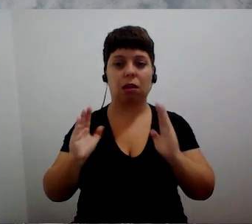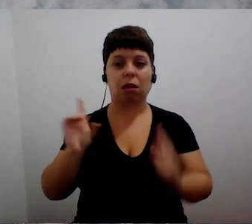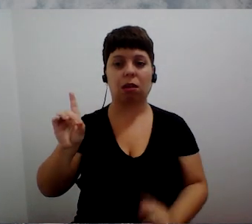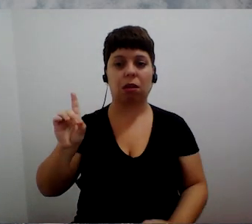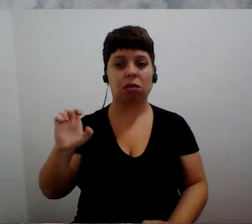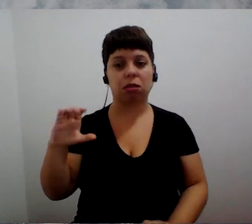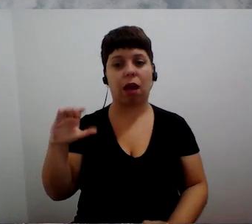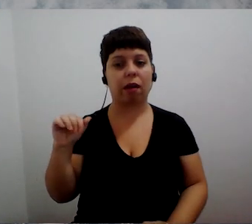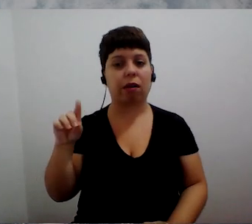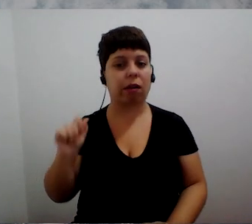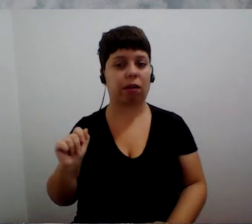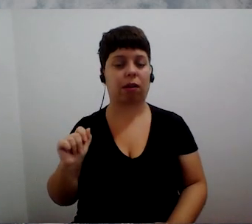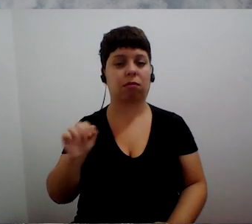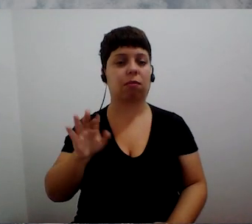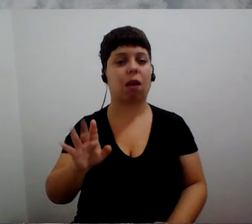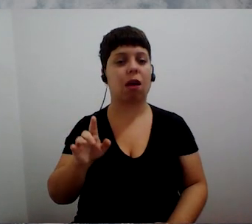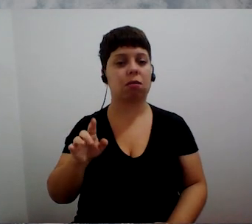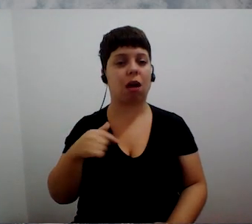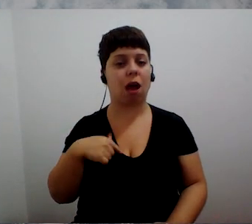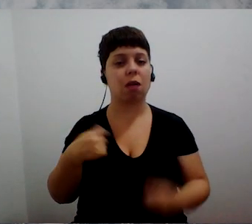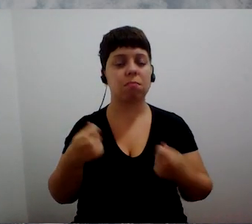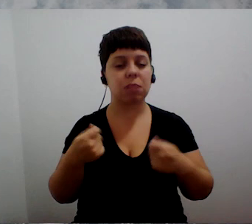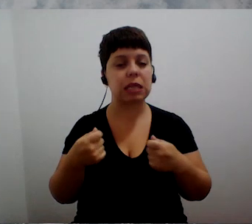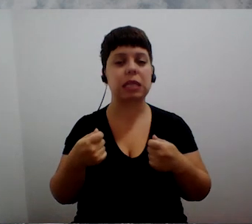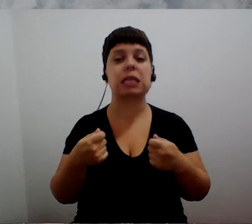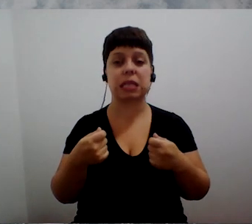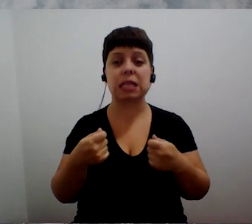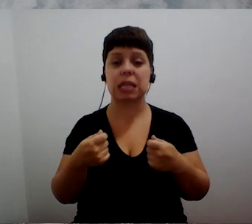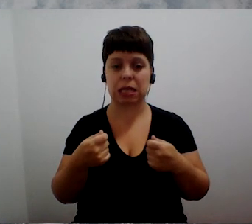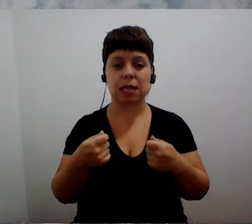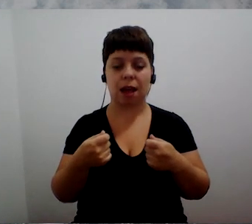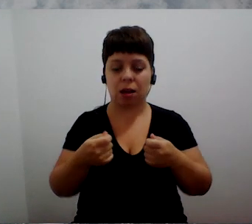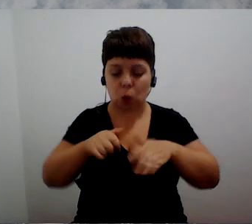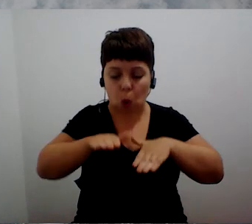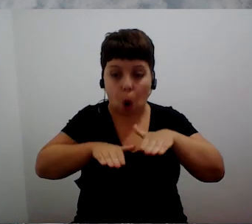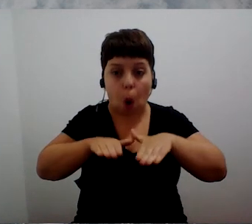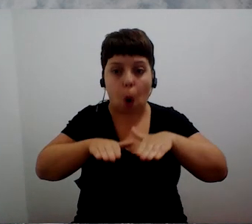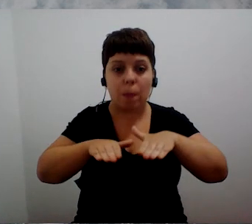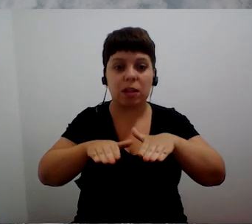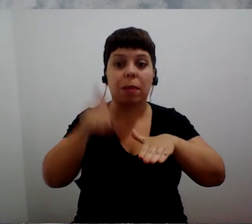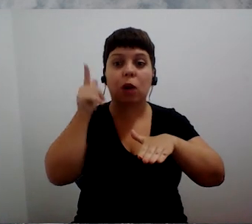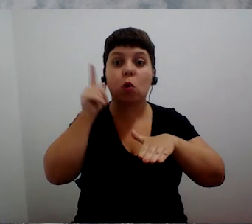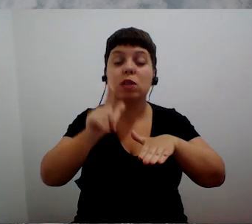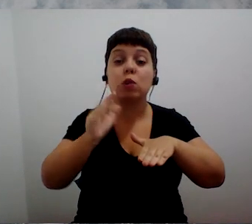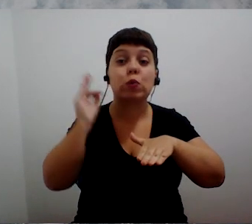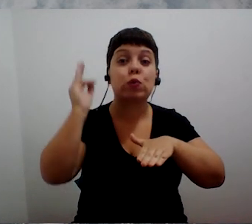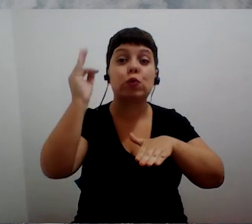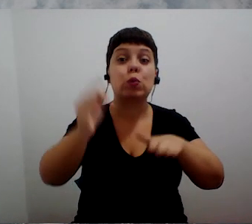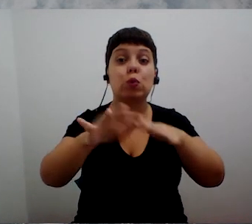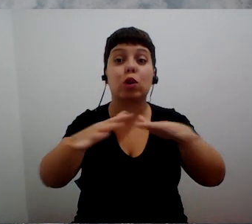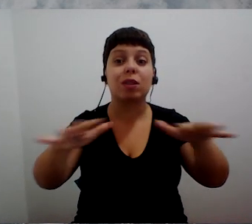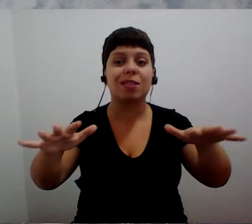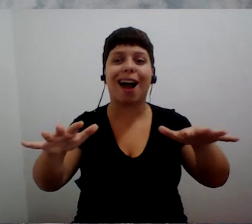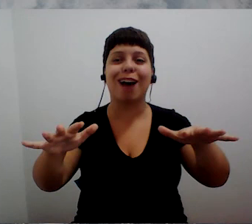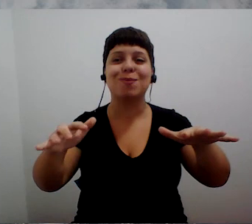evident in the decade, but it's something that we need to pave so that we can have the science we need